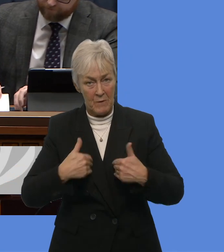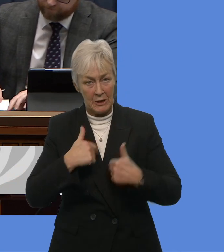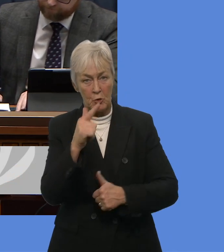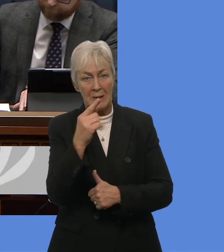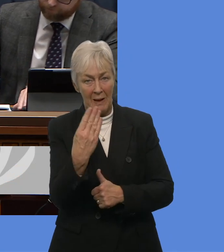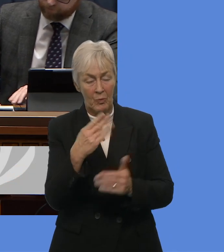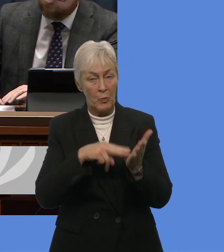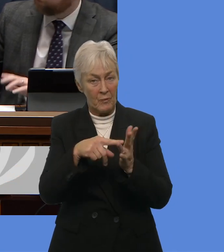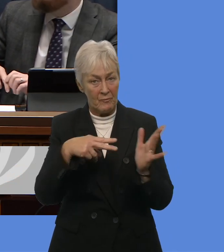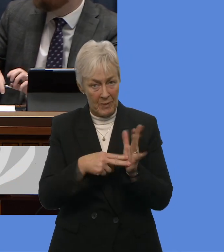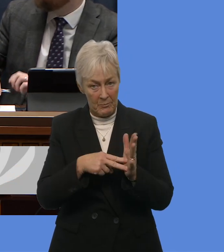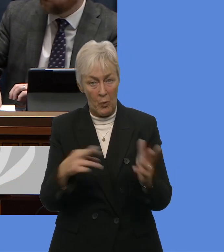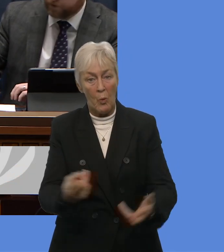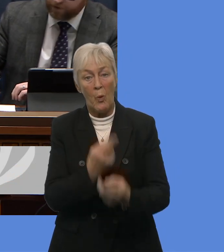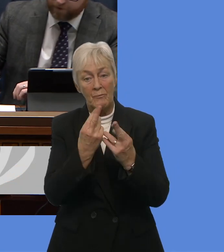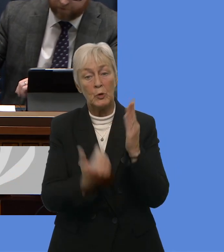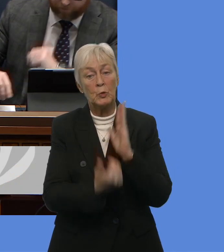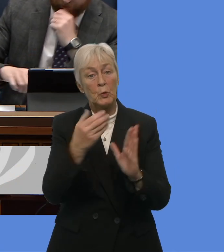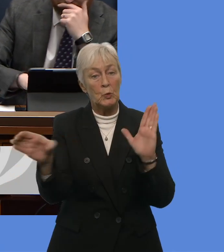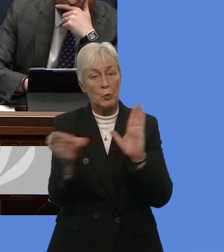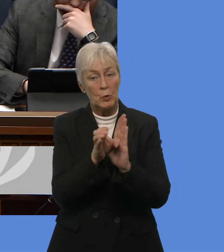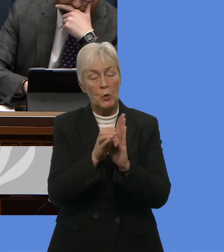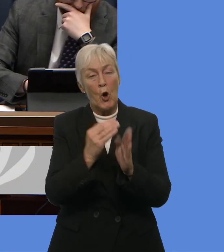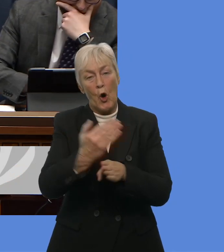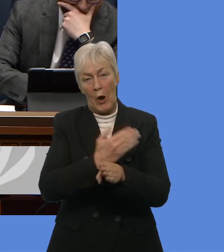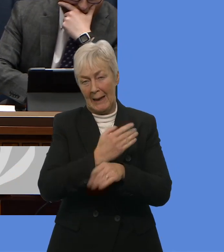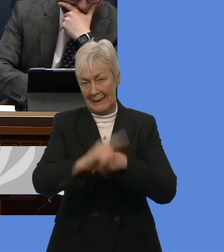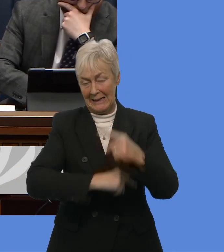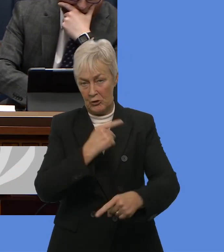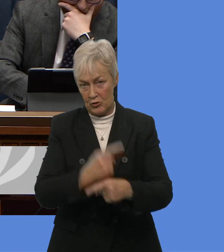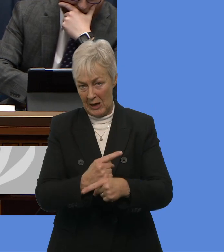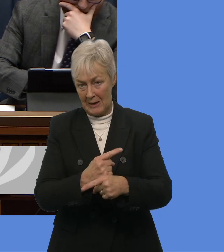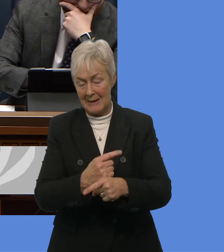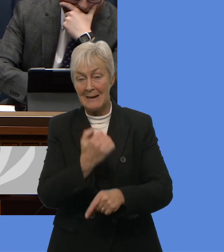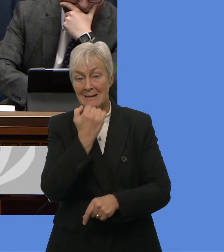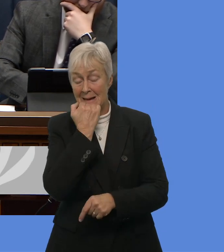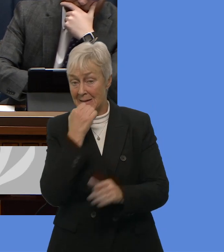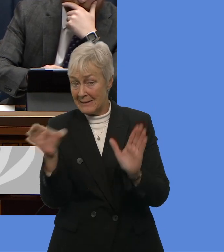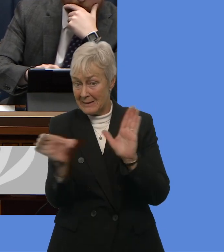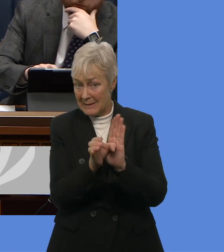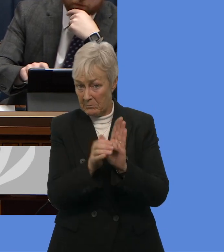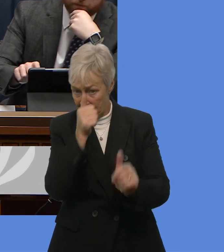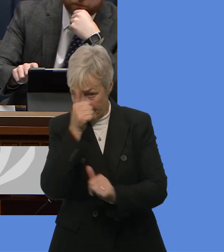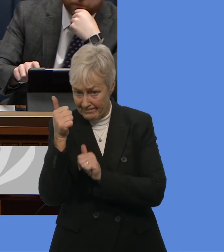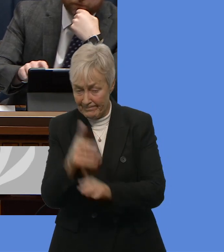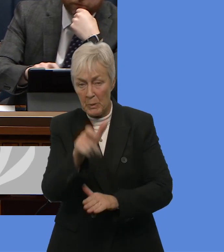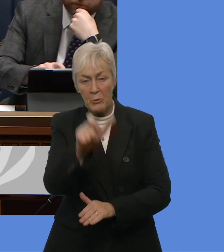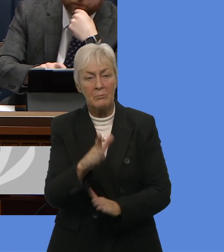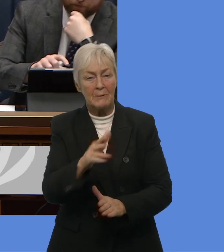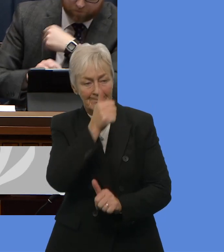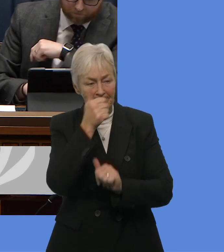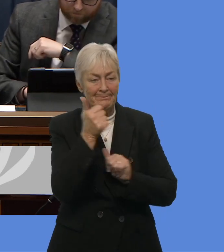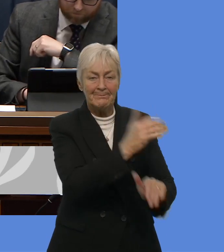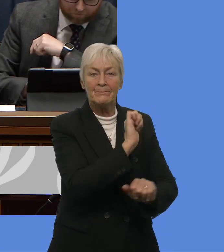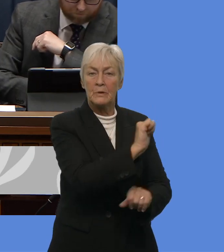of November, and we hope to appoint the new Commissioner early next year. The date of appointment may be impacted by any notice period that the successful candidate